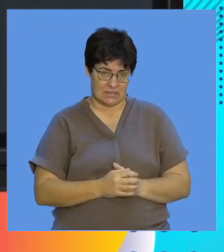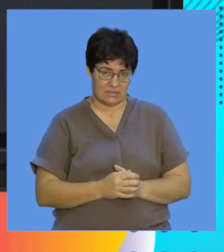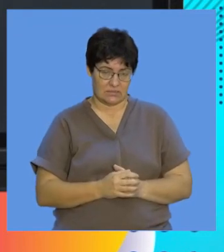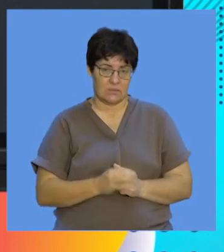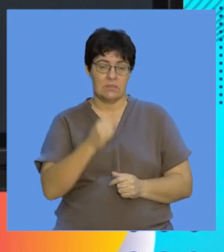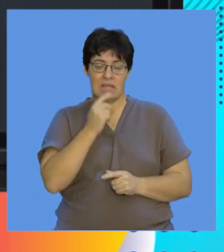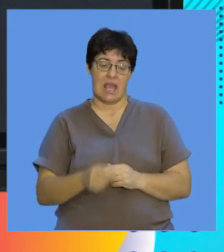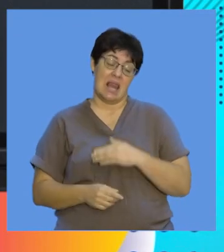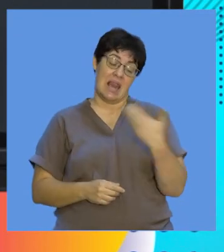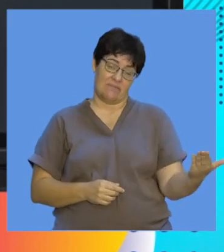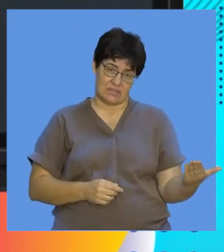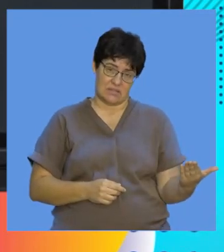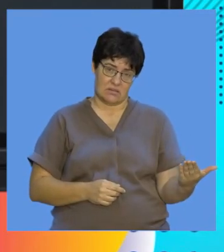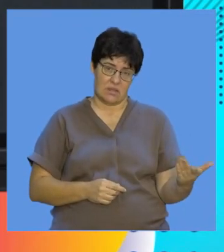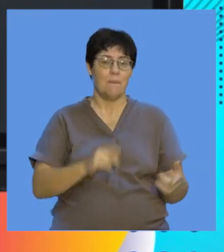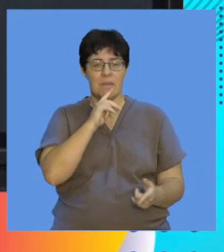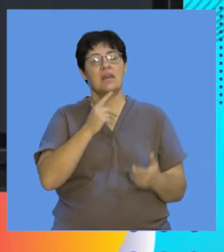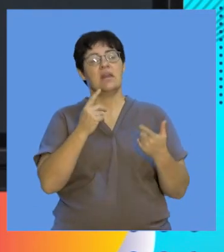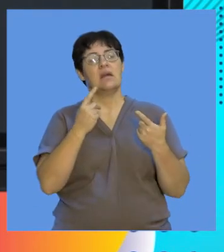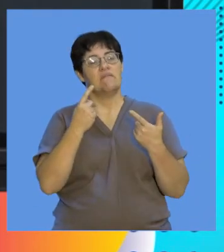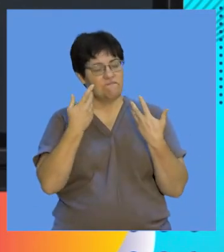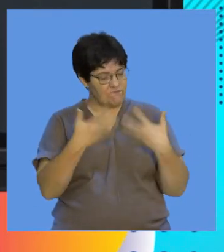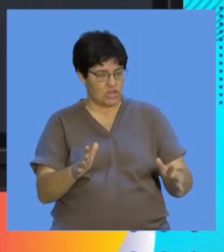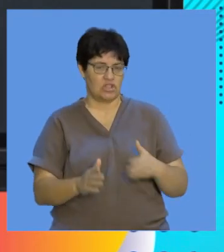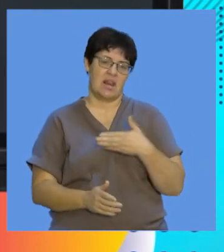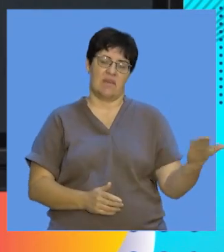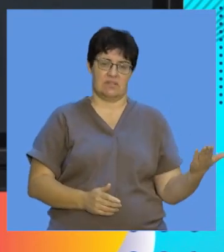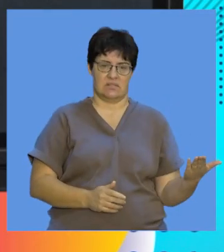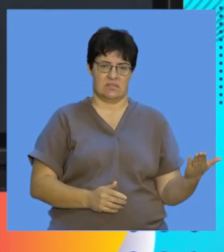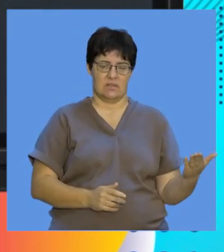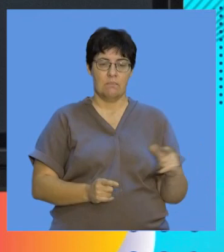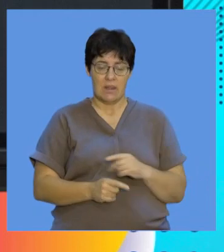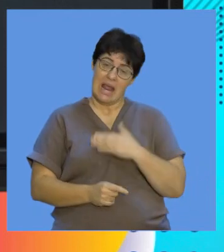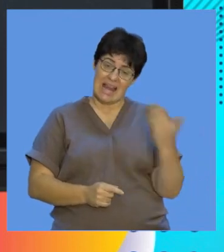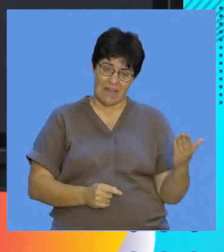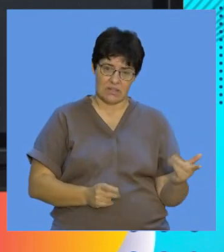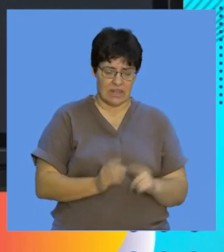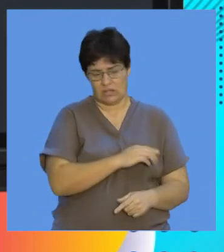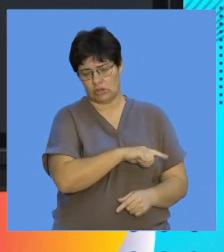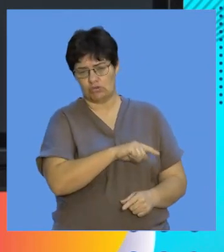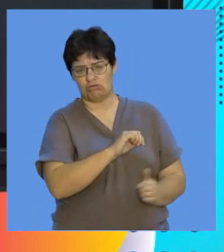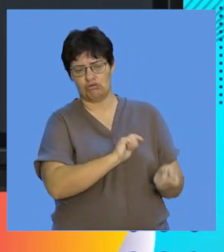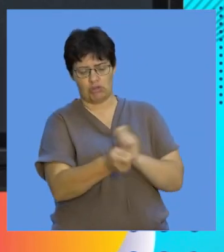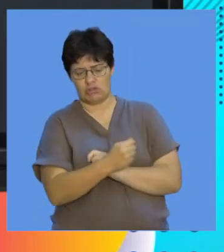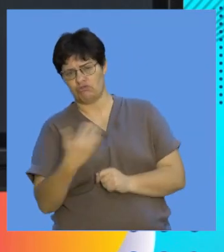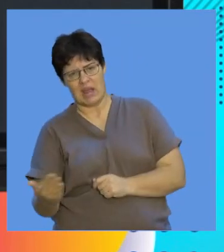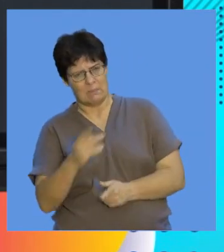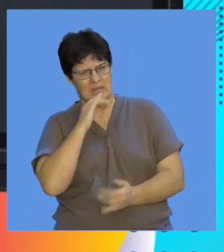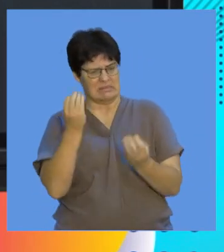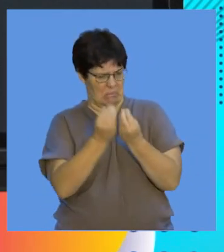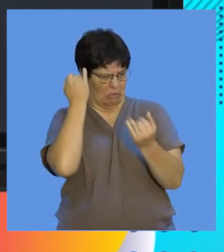going to the left, it must finish going to the left. It can't change direction because then something's gone